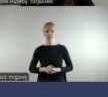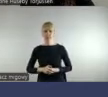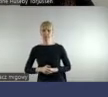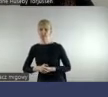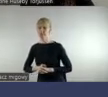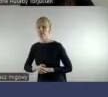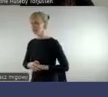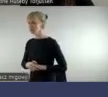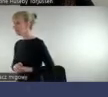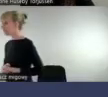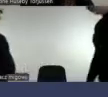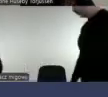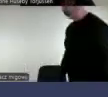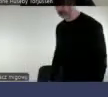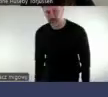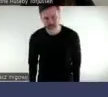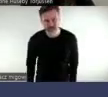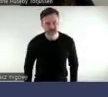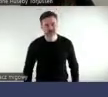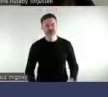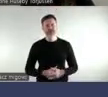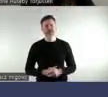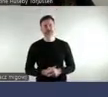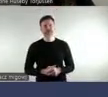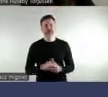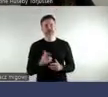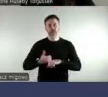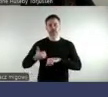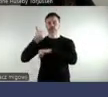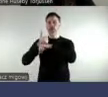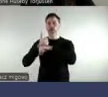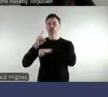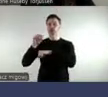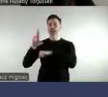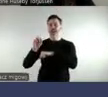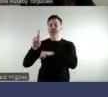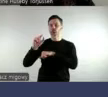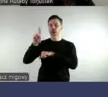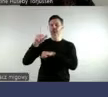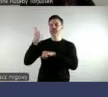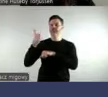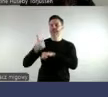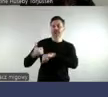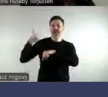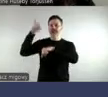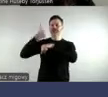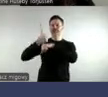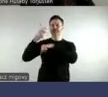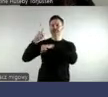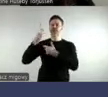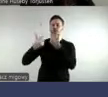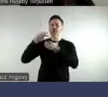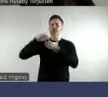So the county governor is expected to have a leading role in regional emergency planning and